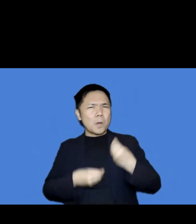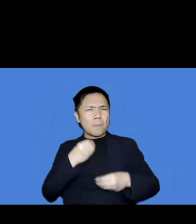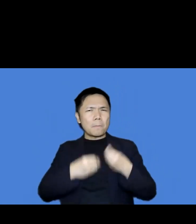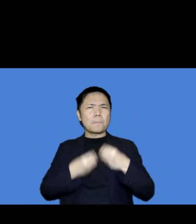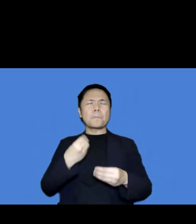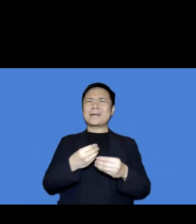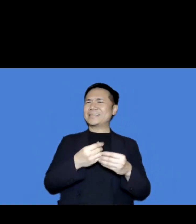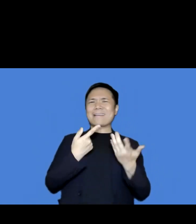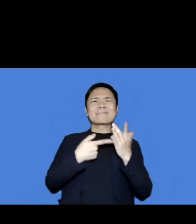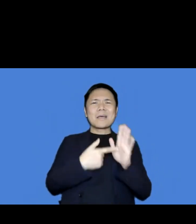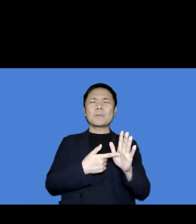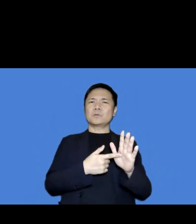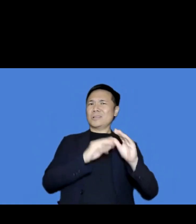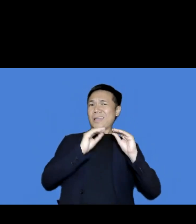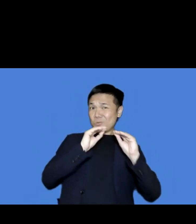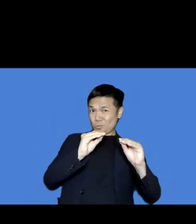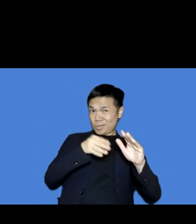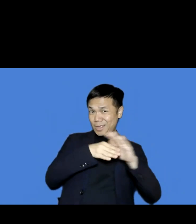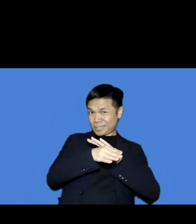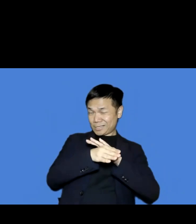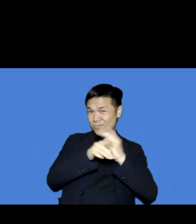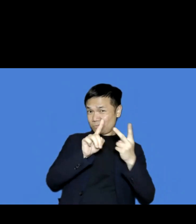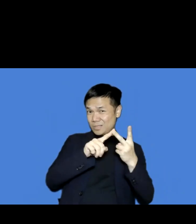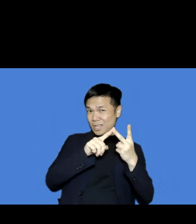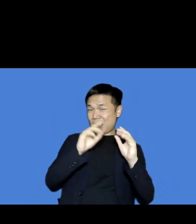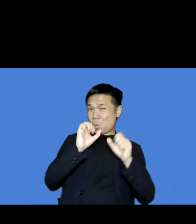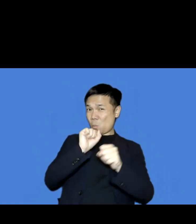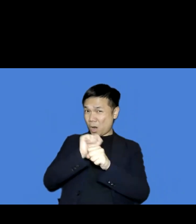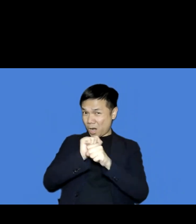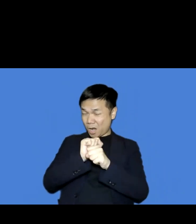access to education, access to employment, access to